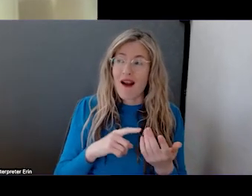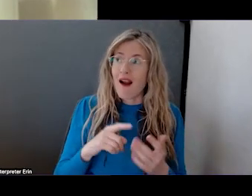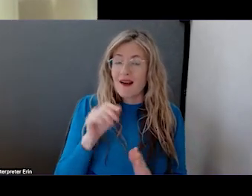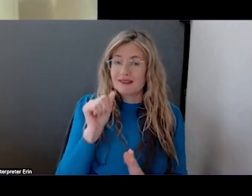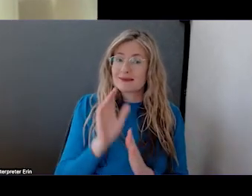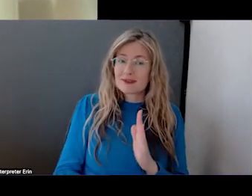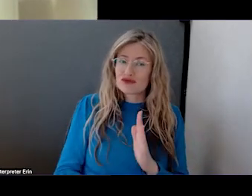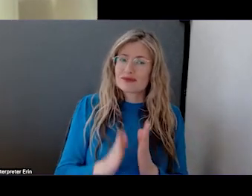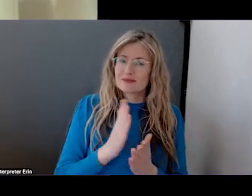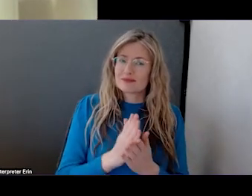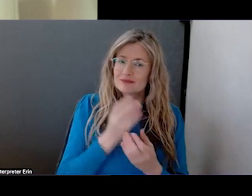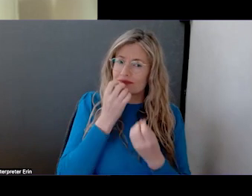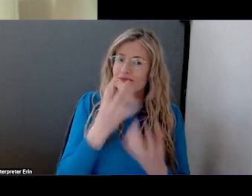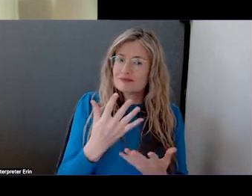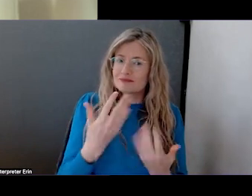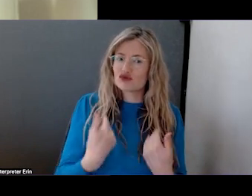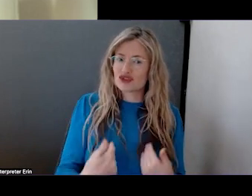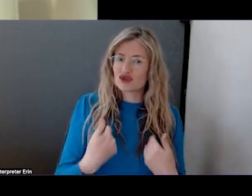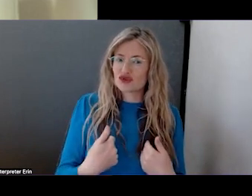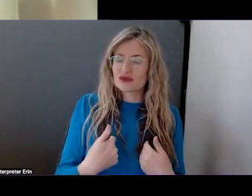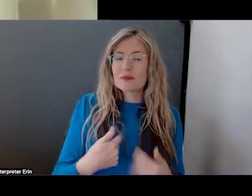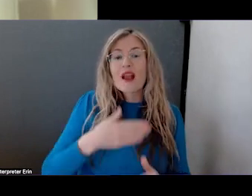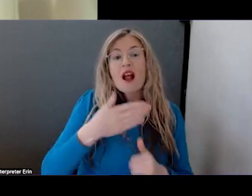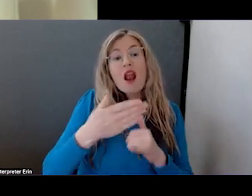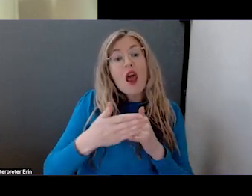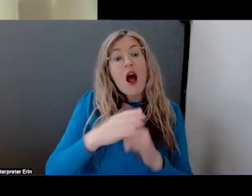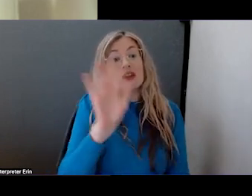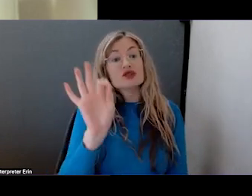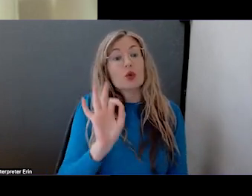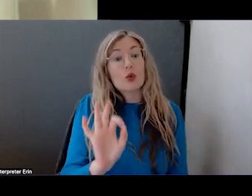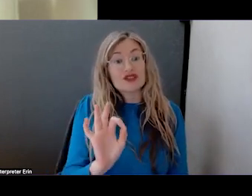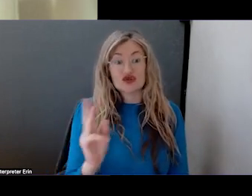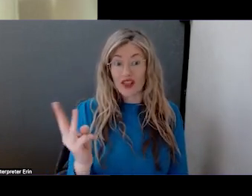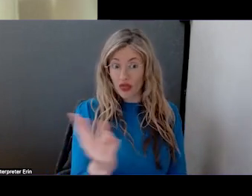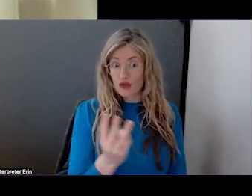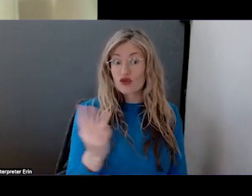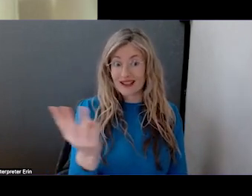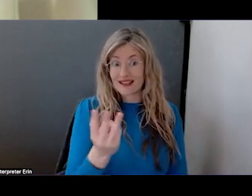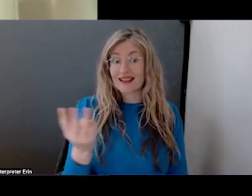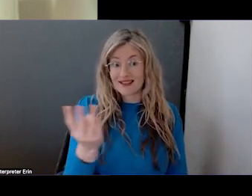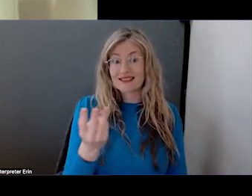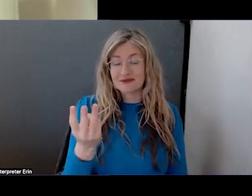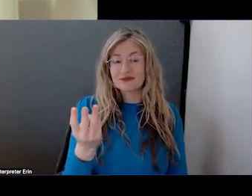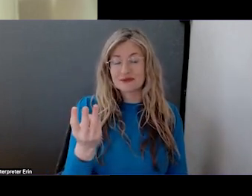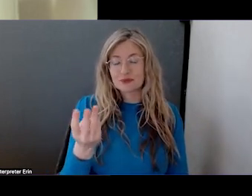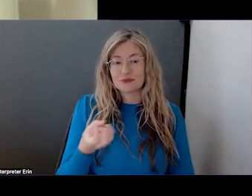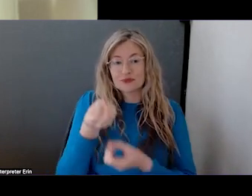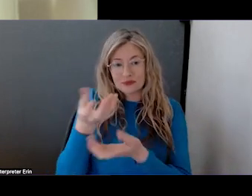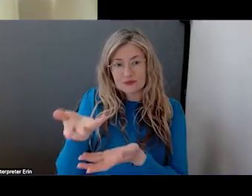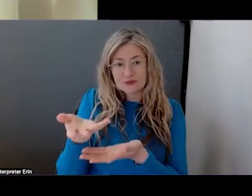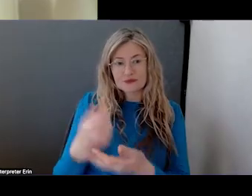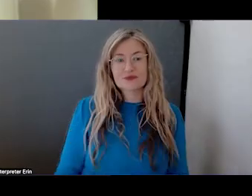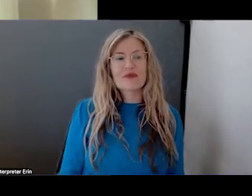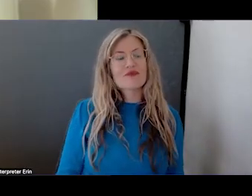I have a very last question to you all, Laura, Marta, and Martin. So,